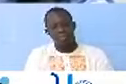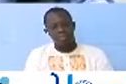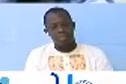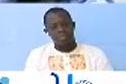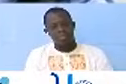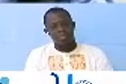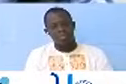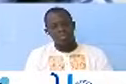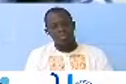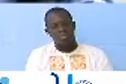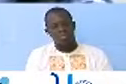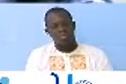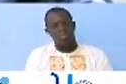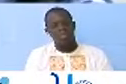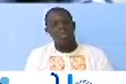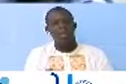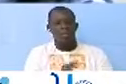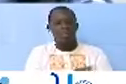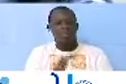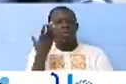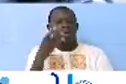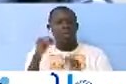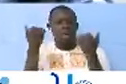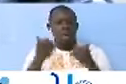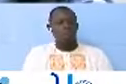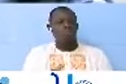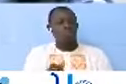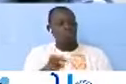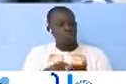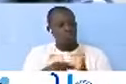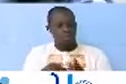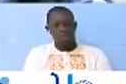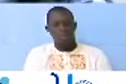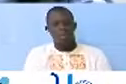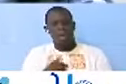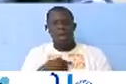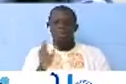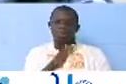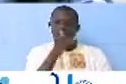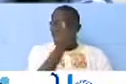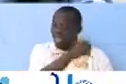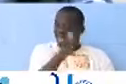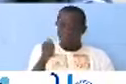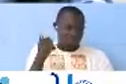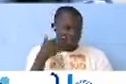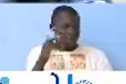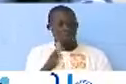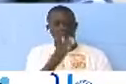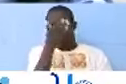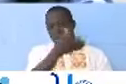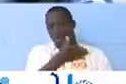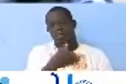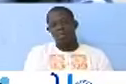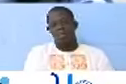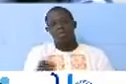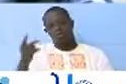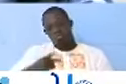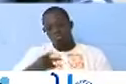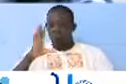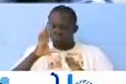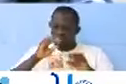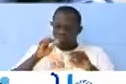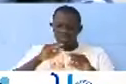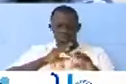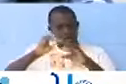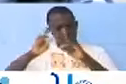Okono. And during that period, when I went there every day, and I chat with